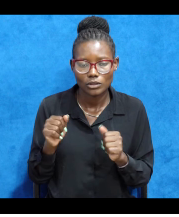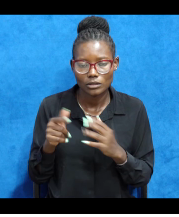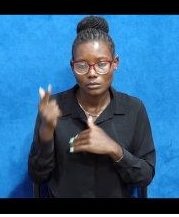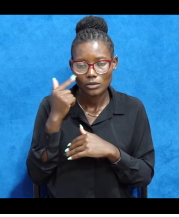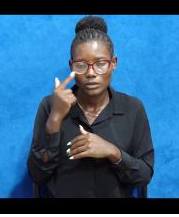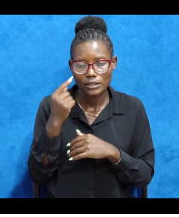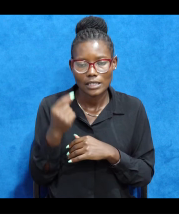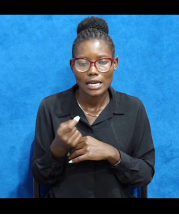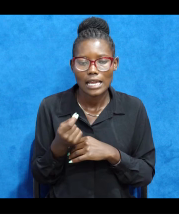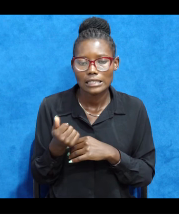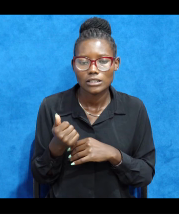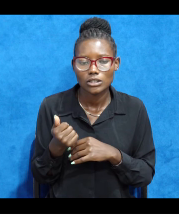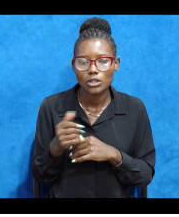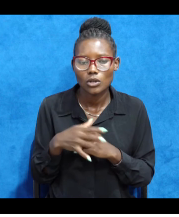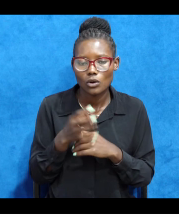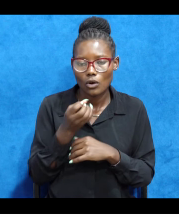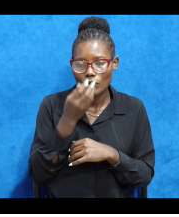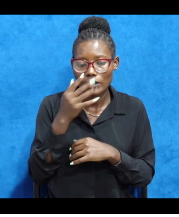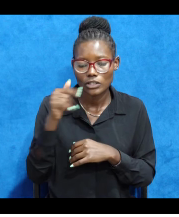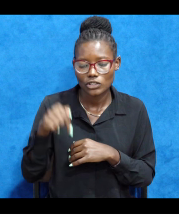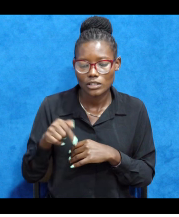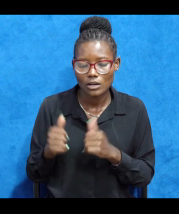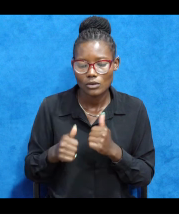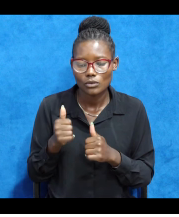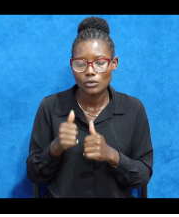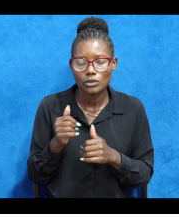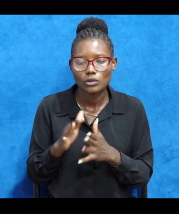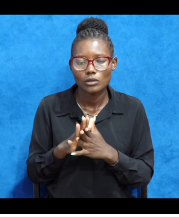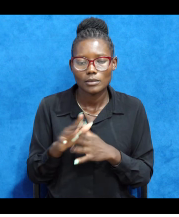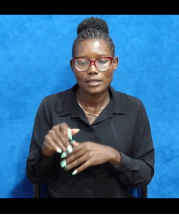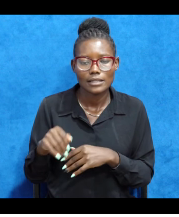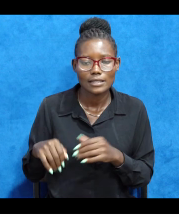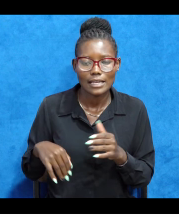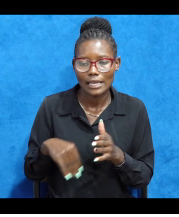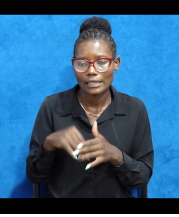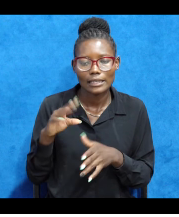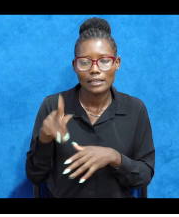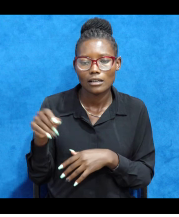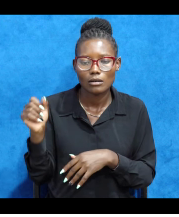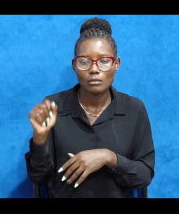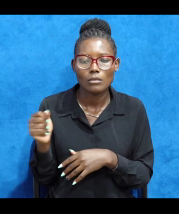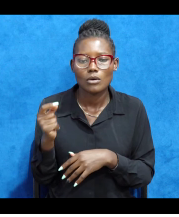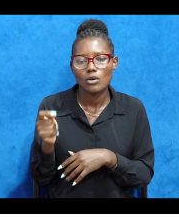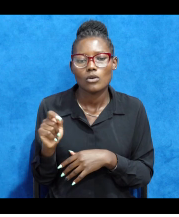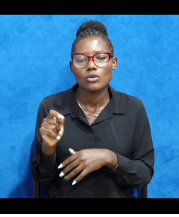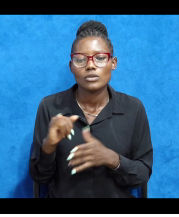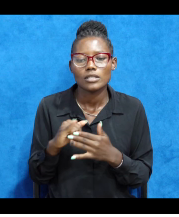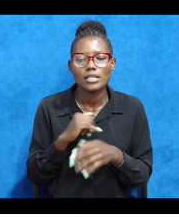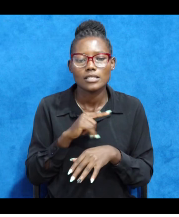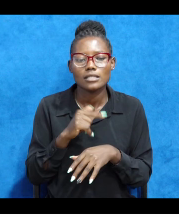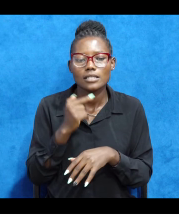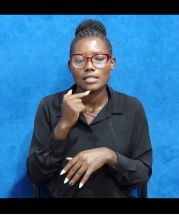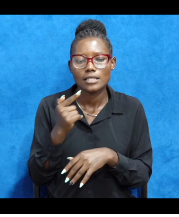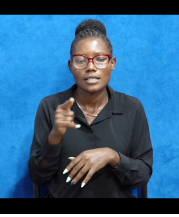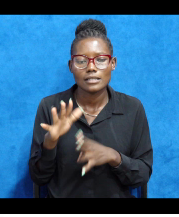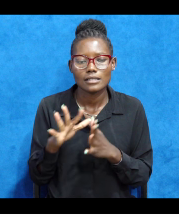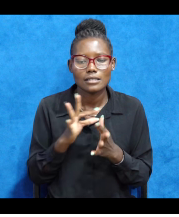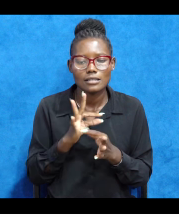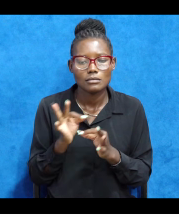movements roughly a second before this increase, this change in slope of the line, which is when the athlete started to